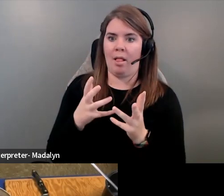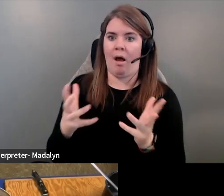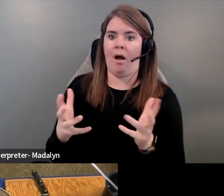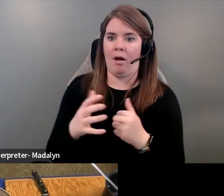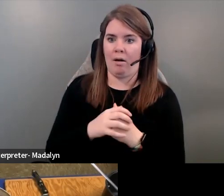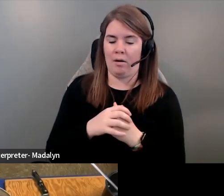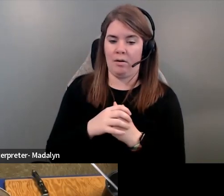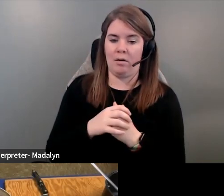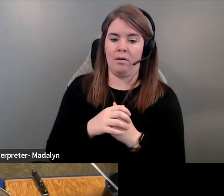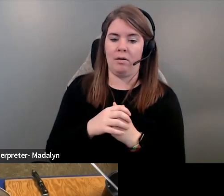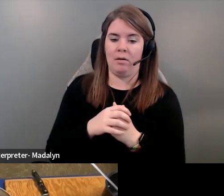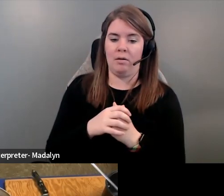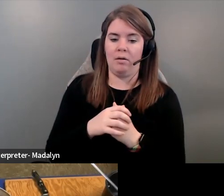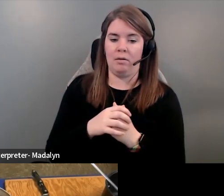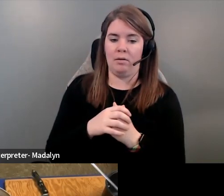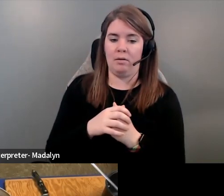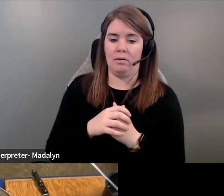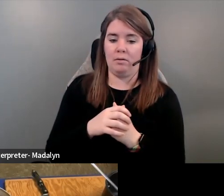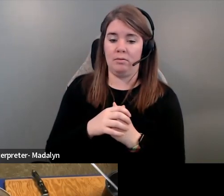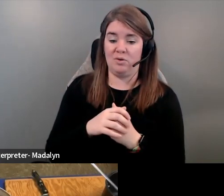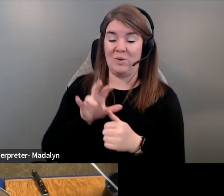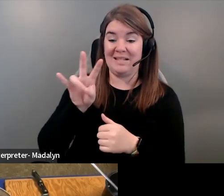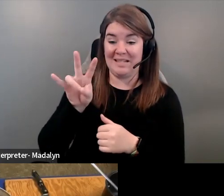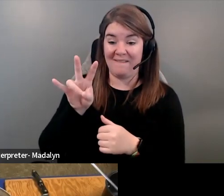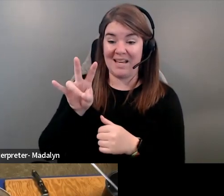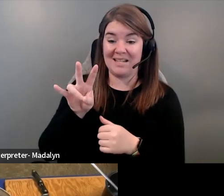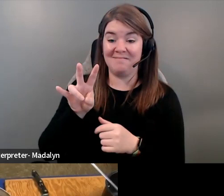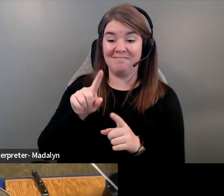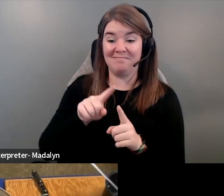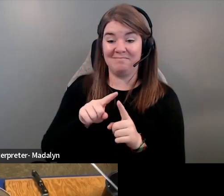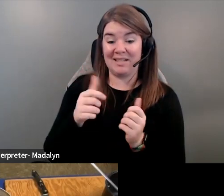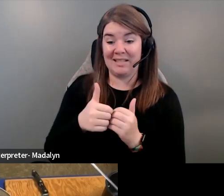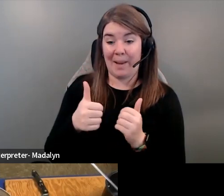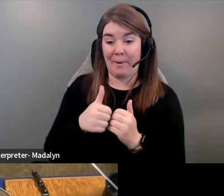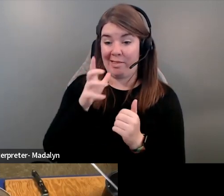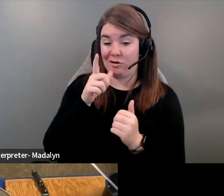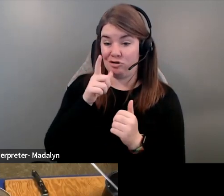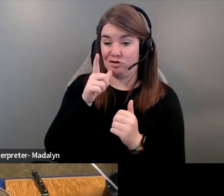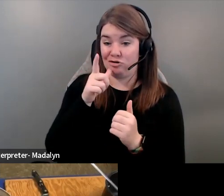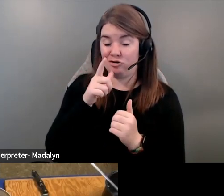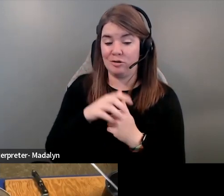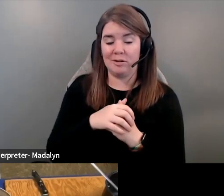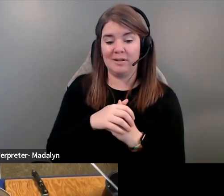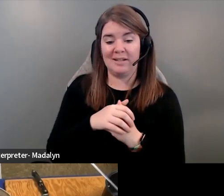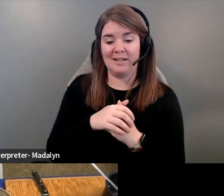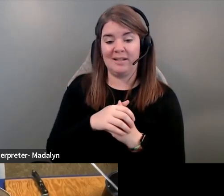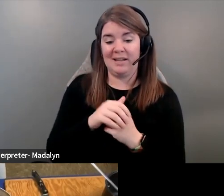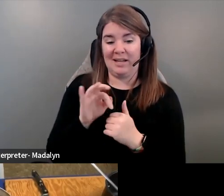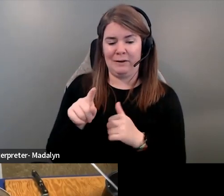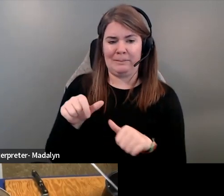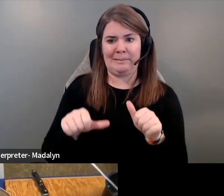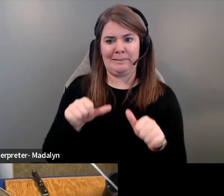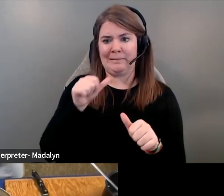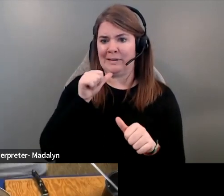So 7 good sized lunches there. You just heat them up in the microwave. You're not sure you're going to eat them all